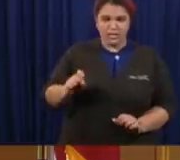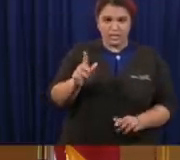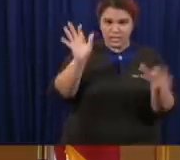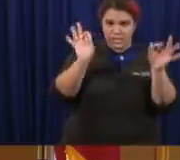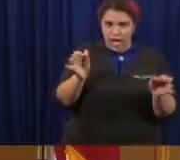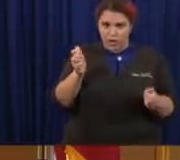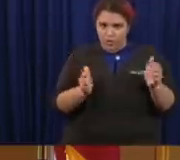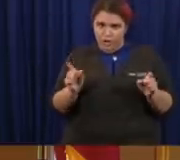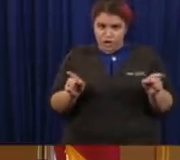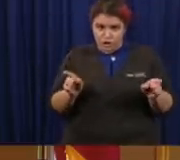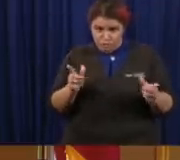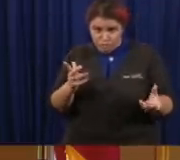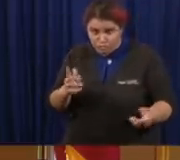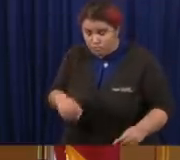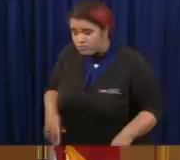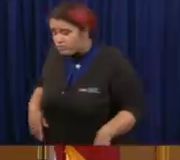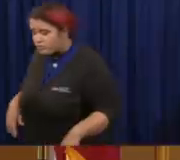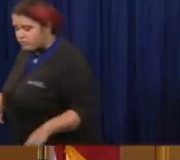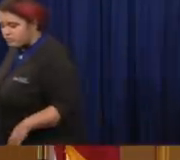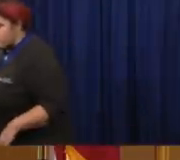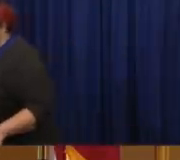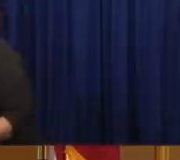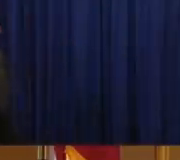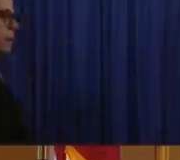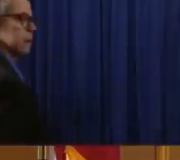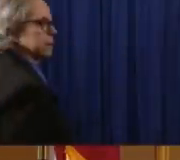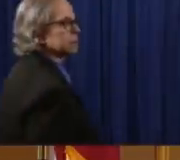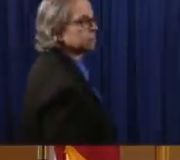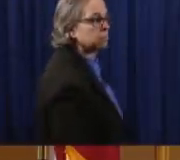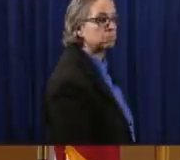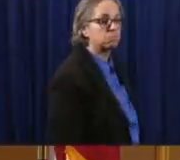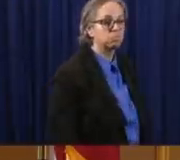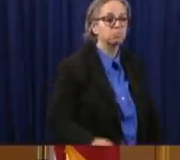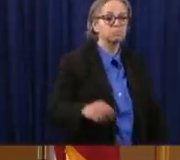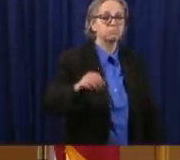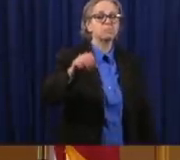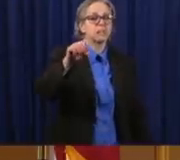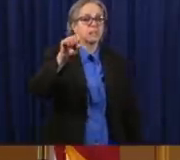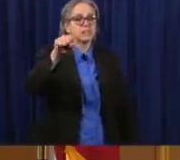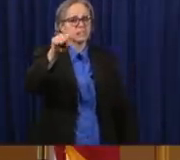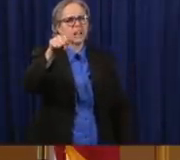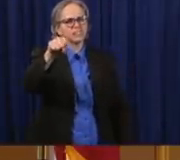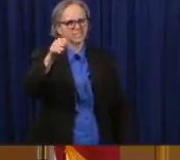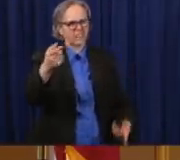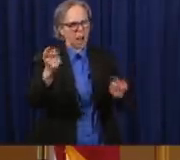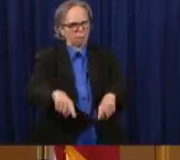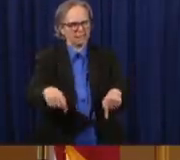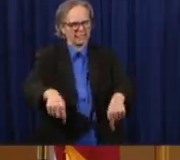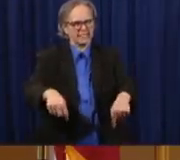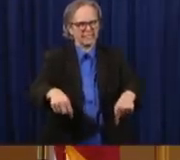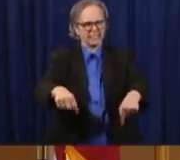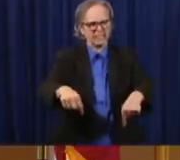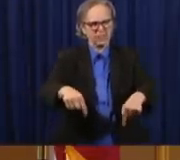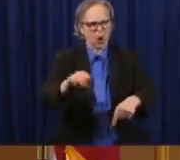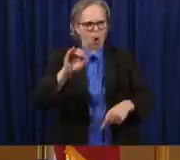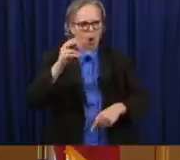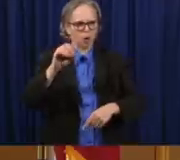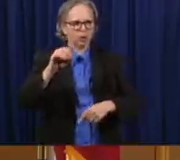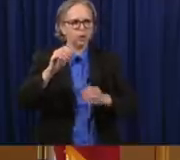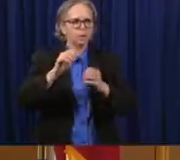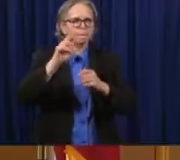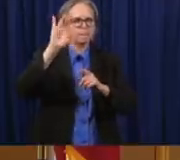have numbers on that. And I think it was a unique issue with Cleveland. That's something we have